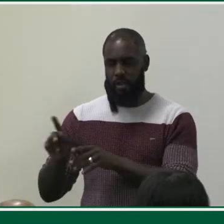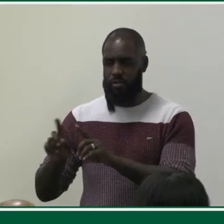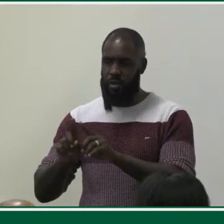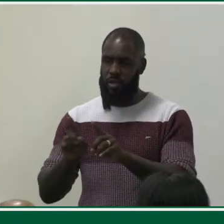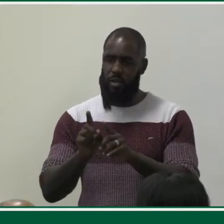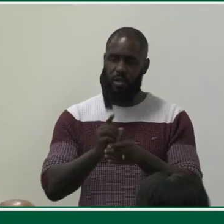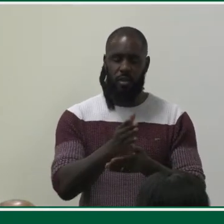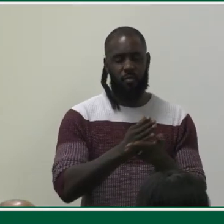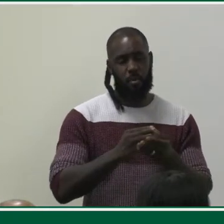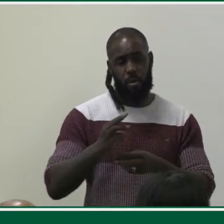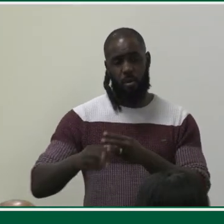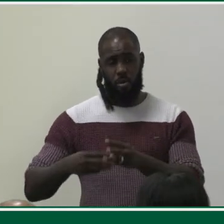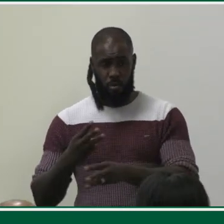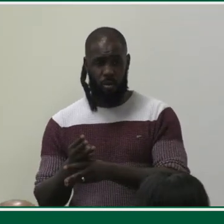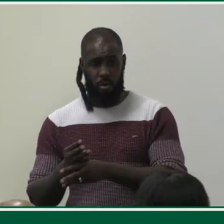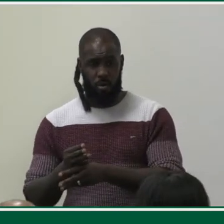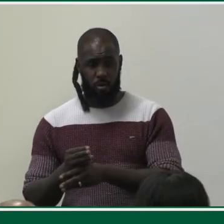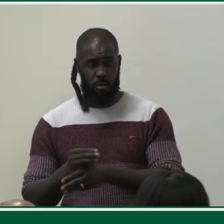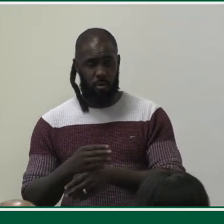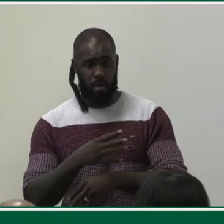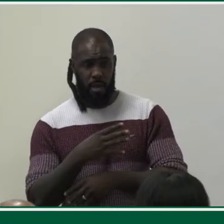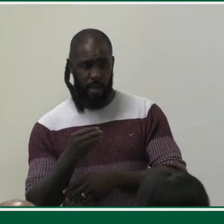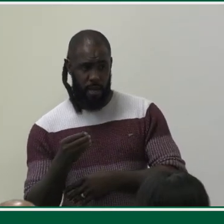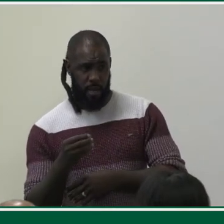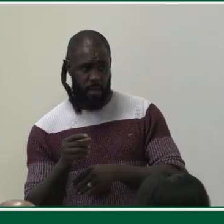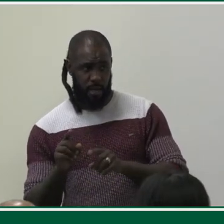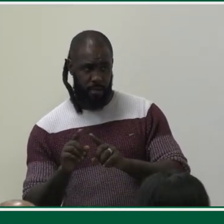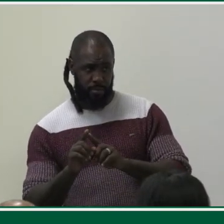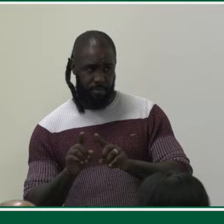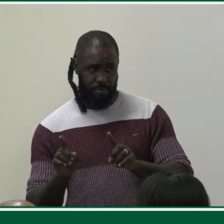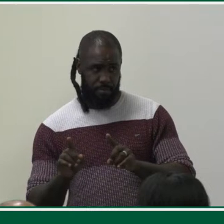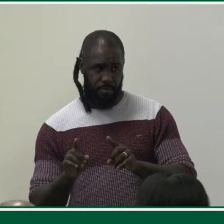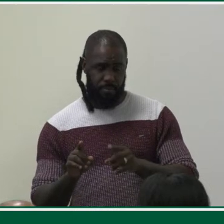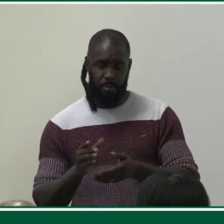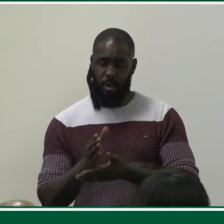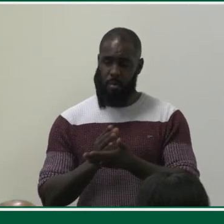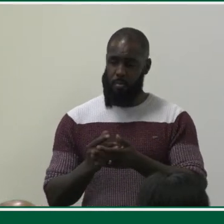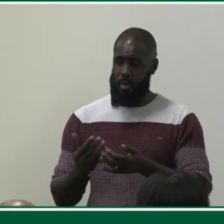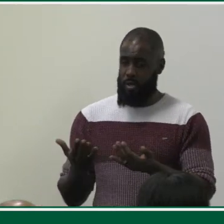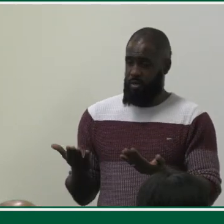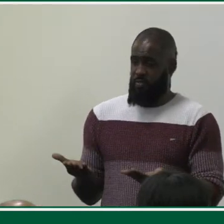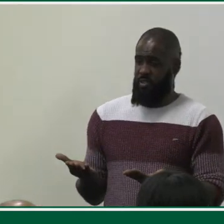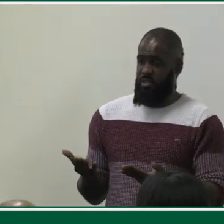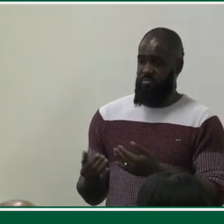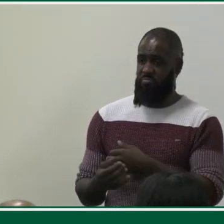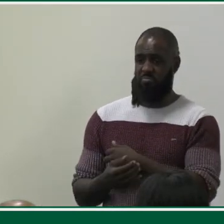of the world and different parts of the country.